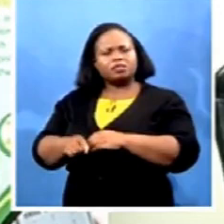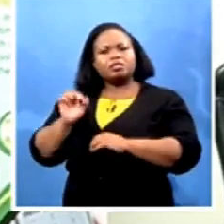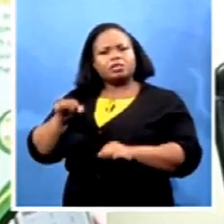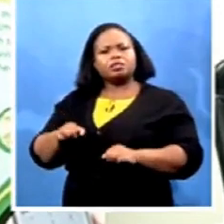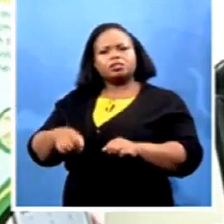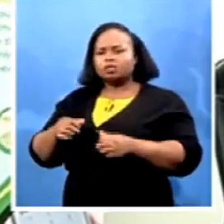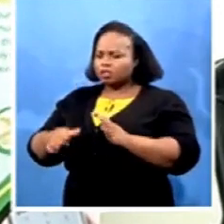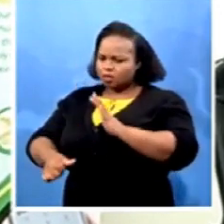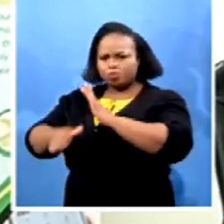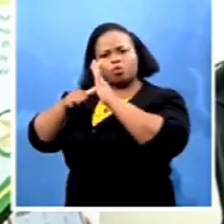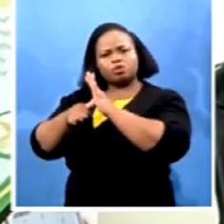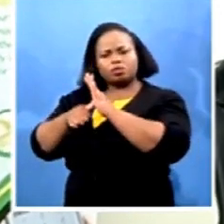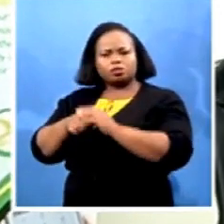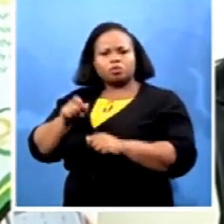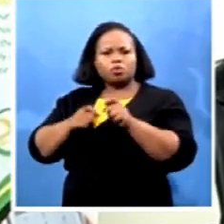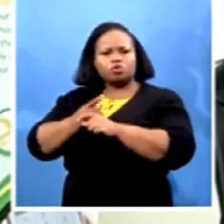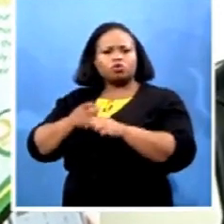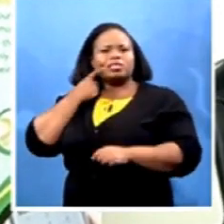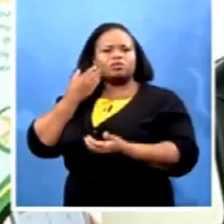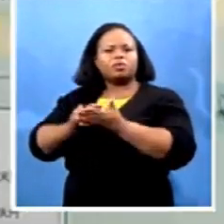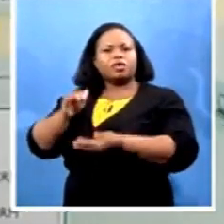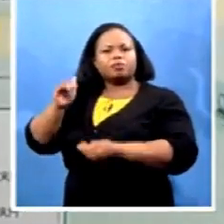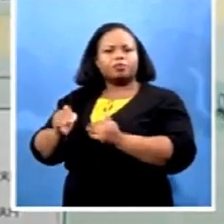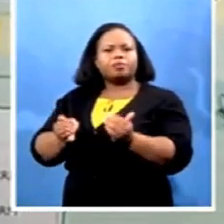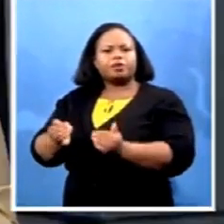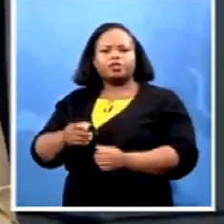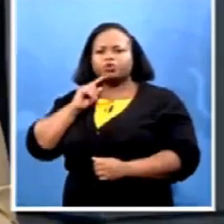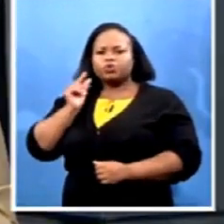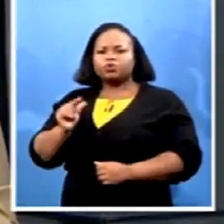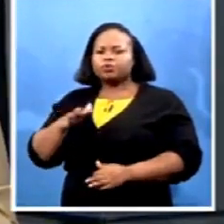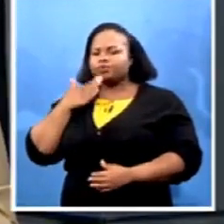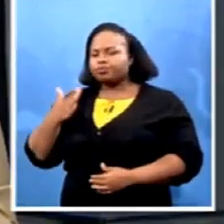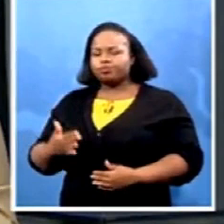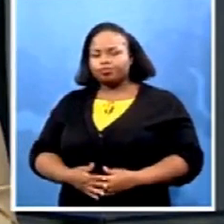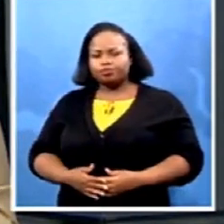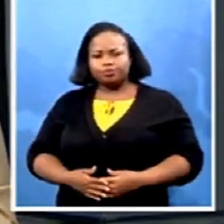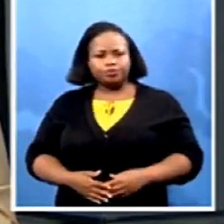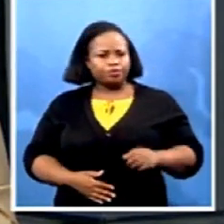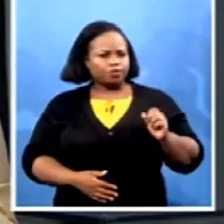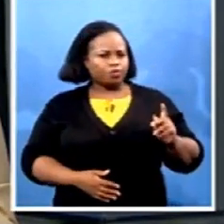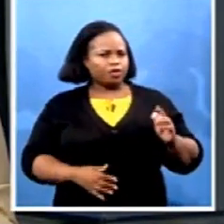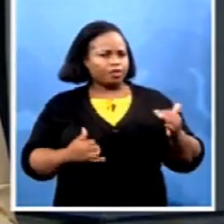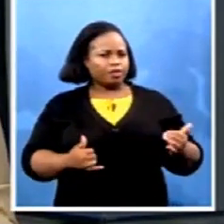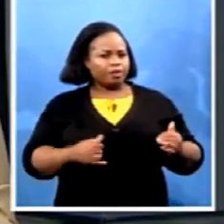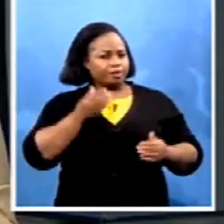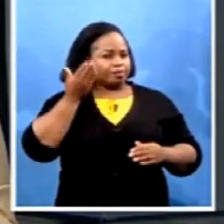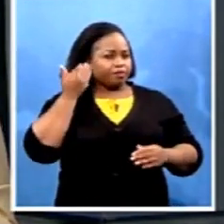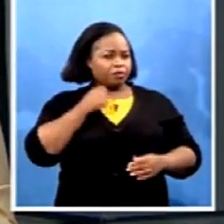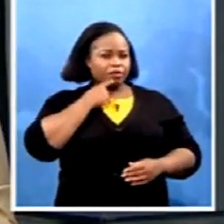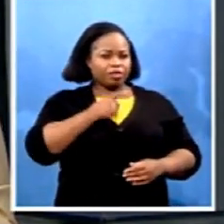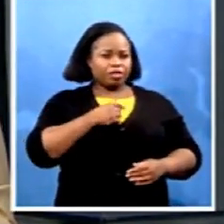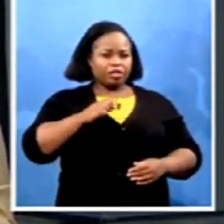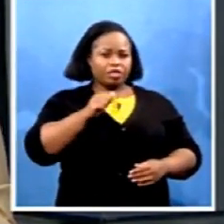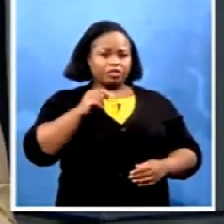soon as possible. Thank you. Let's just talk about your statement where you say that the ANC Youth League is extremely disgusted by